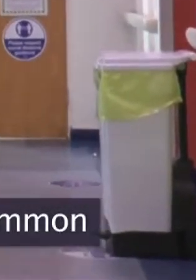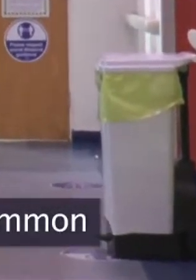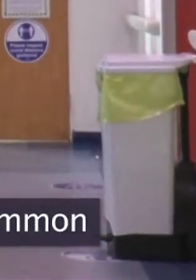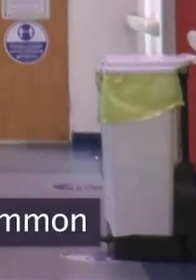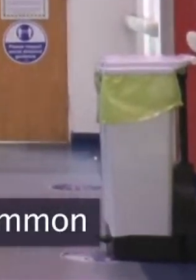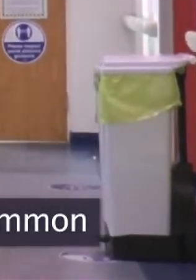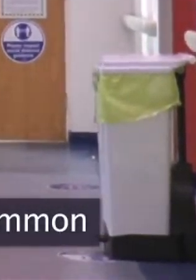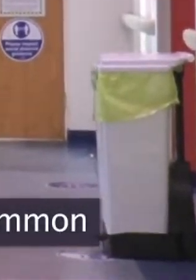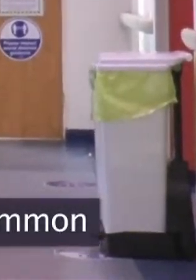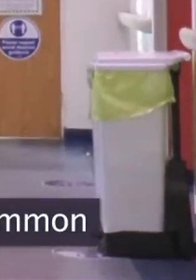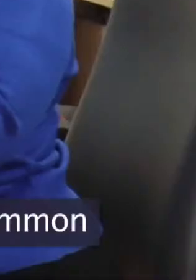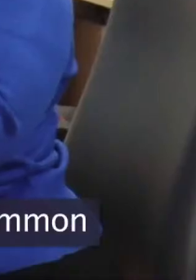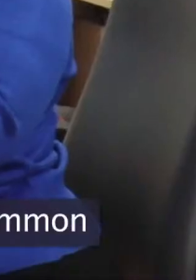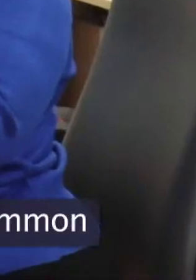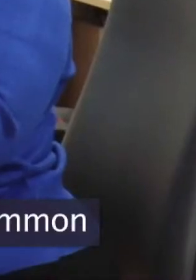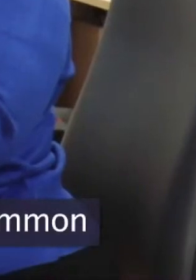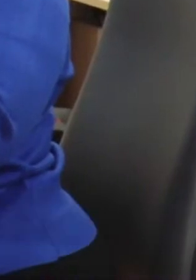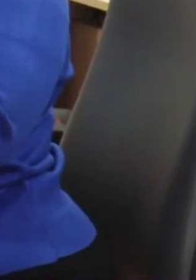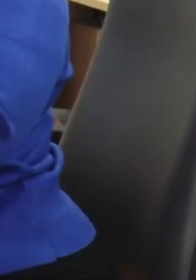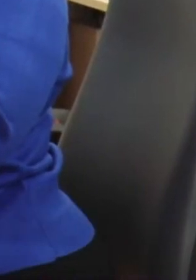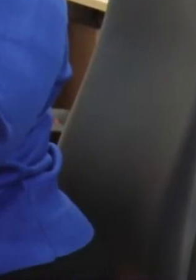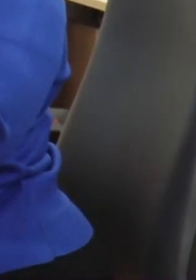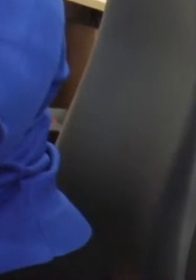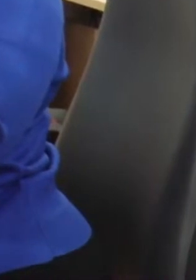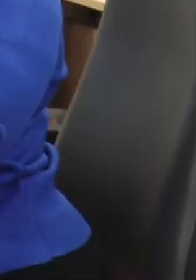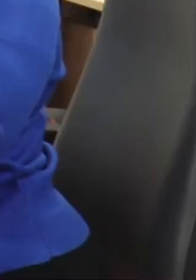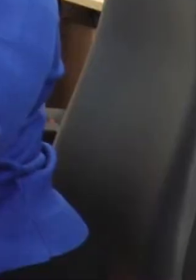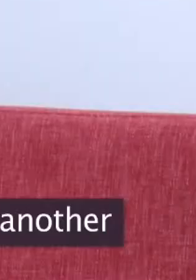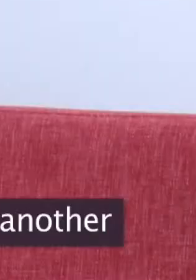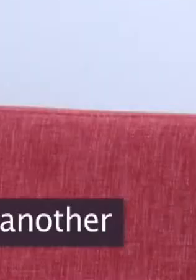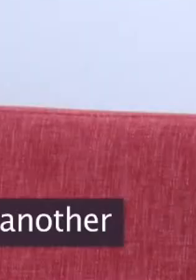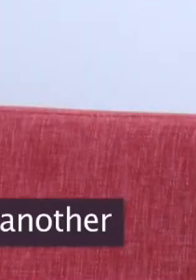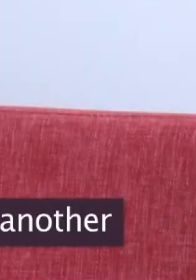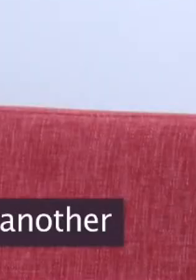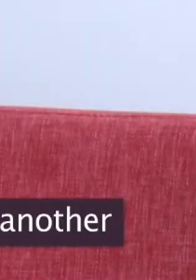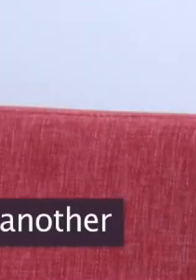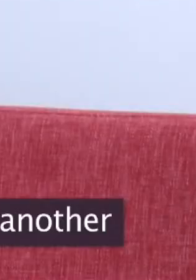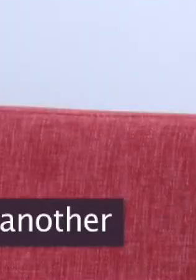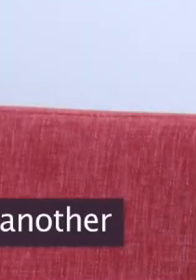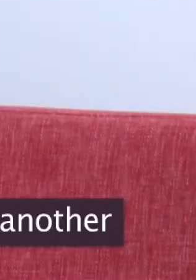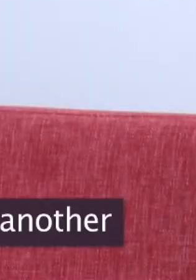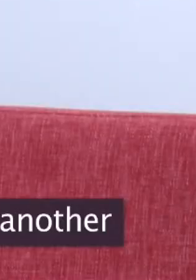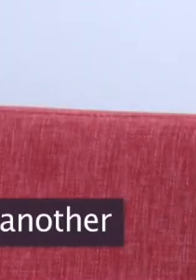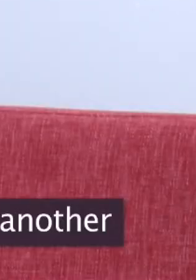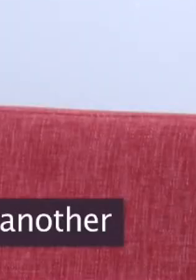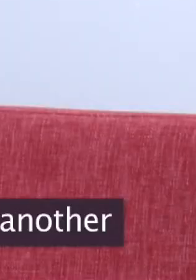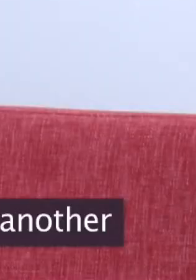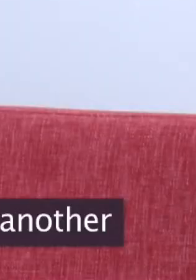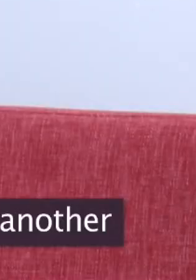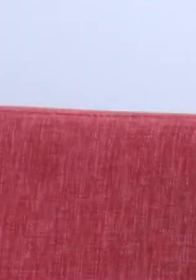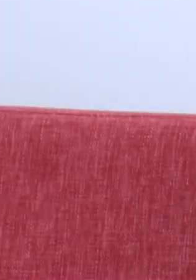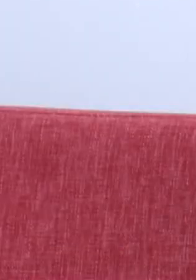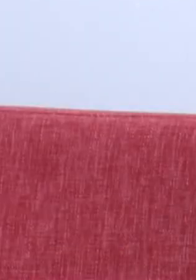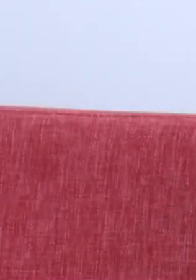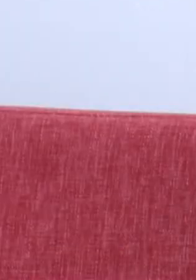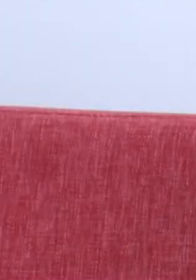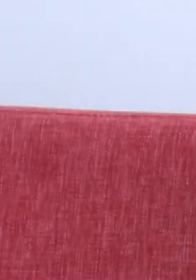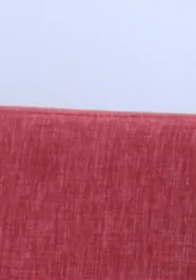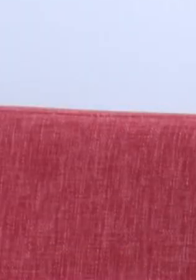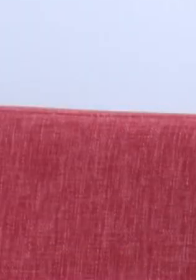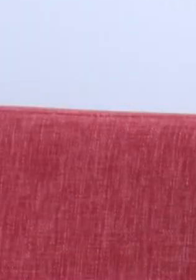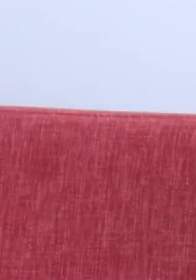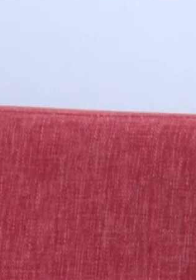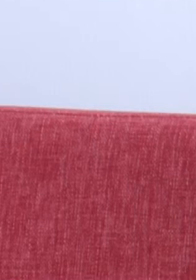working relationship. We had the common purpose, and it showed. We were really there for one another. We supported one another, and I think that